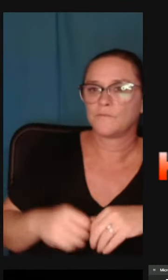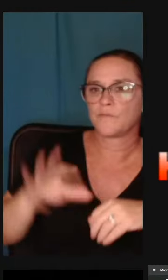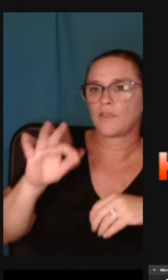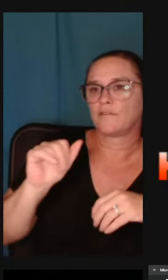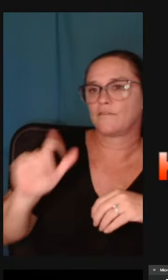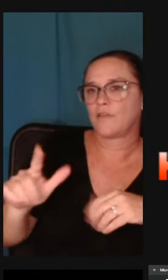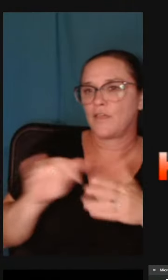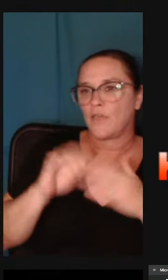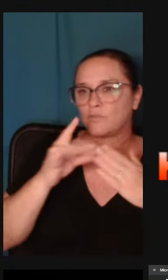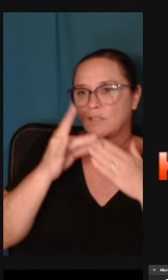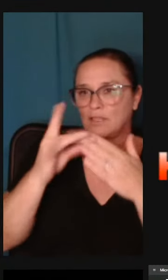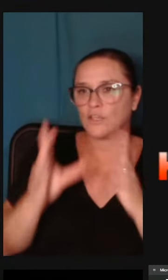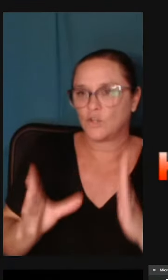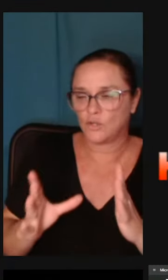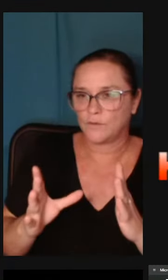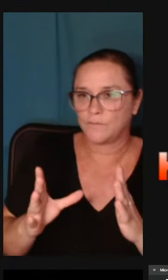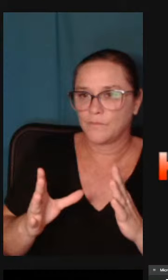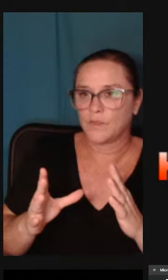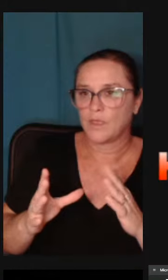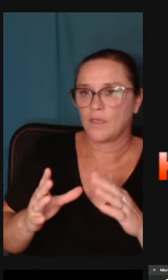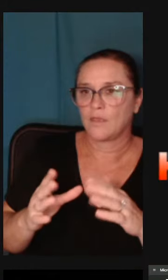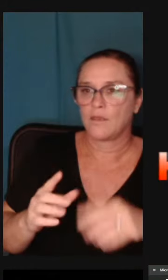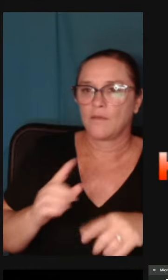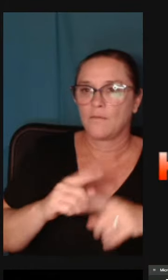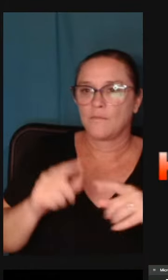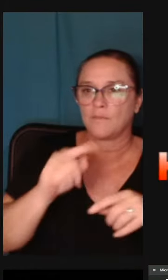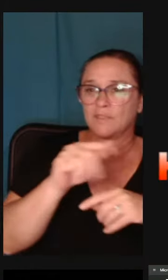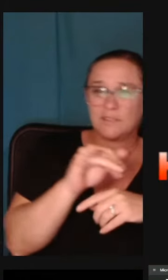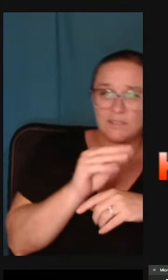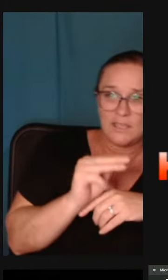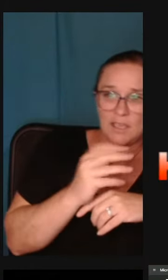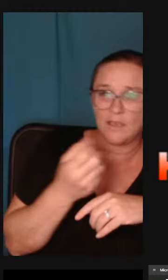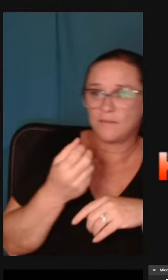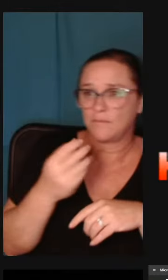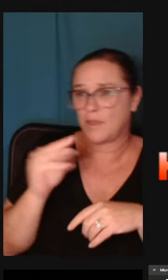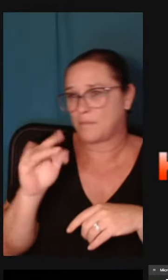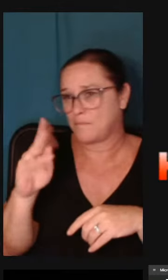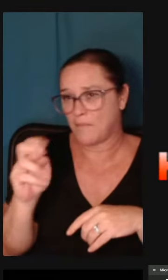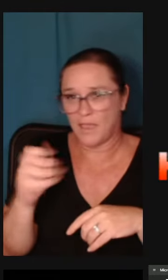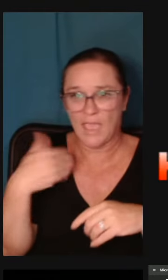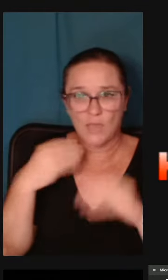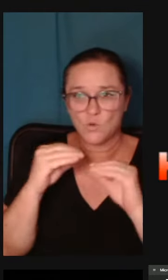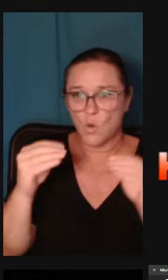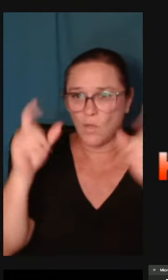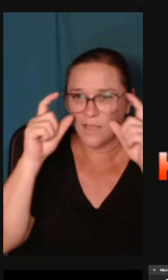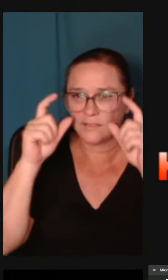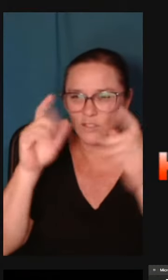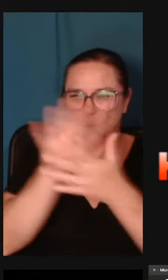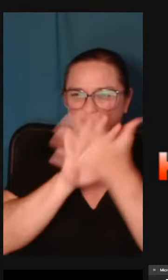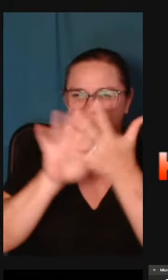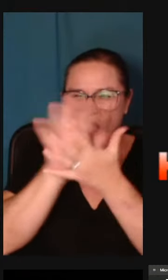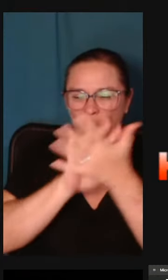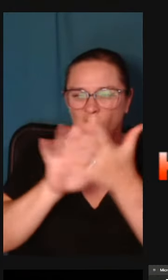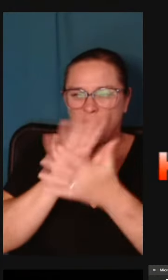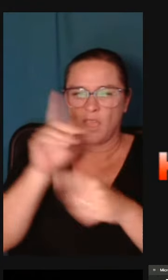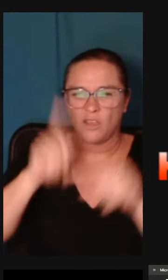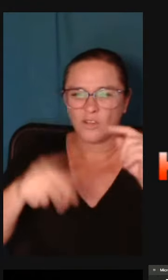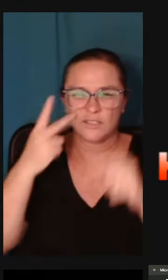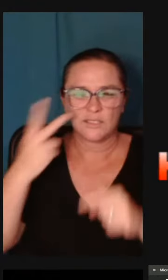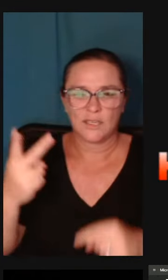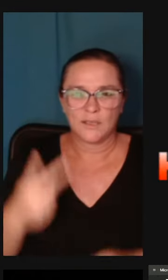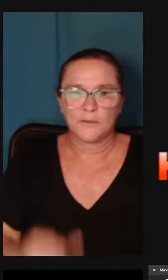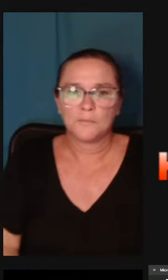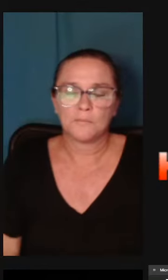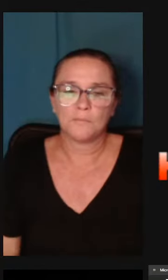Thal was their leader, for neither Tim nor Mike had their glasses, and they could not see well. Something don't